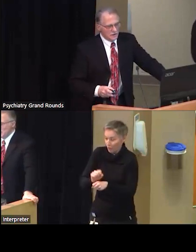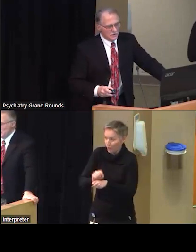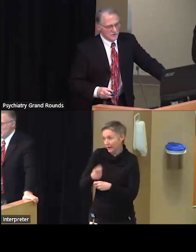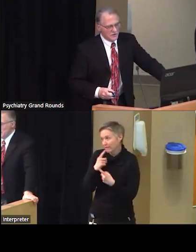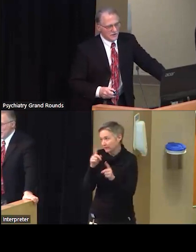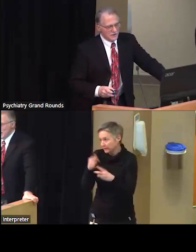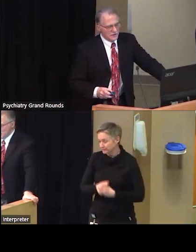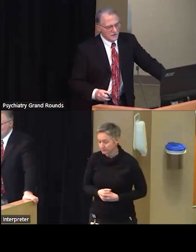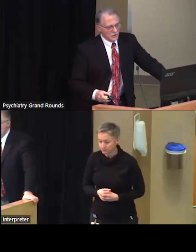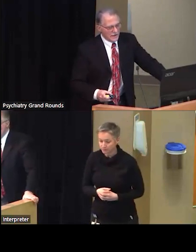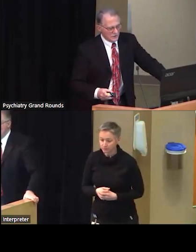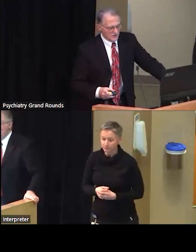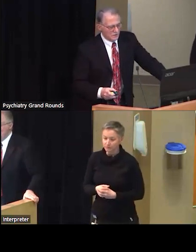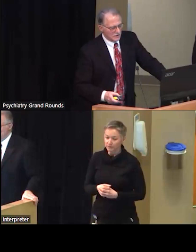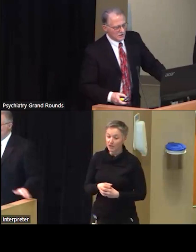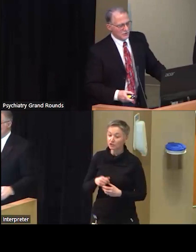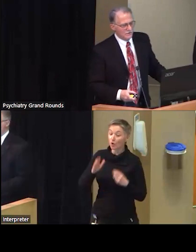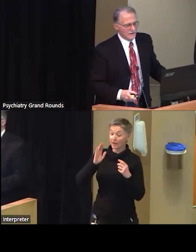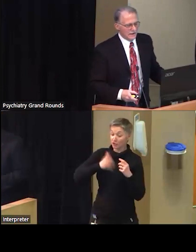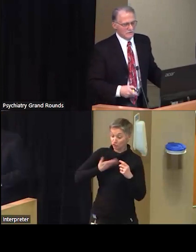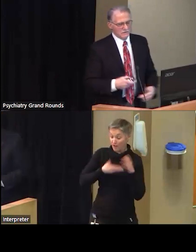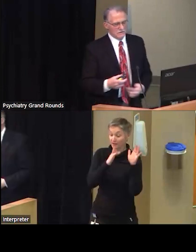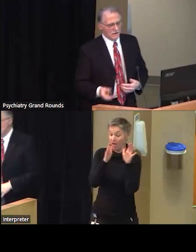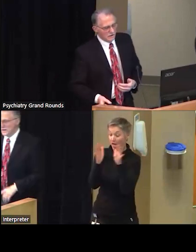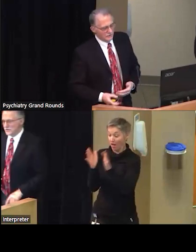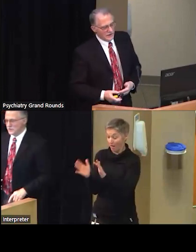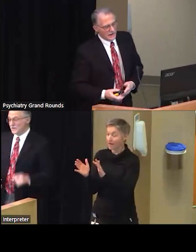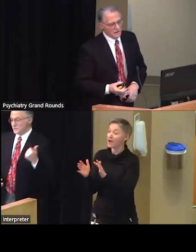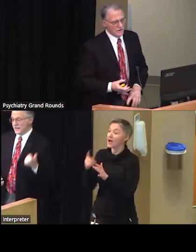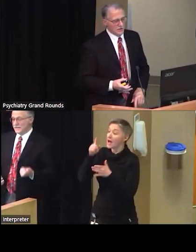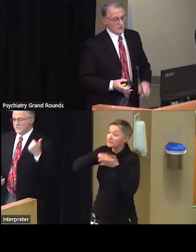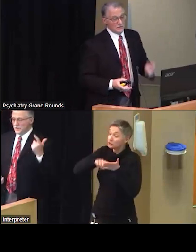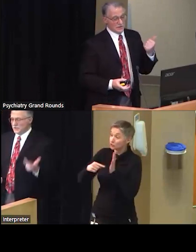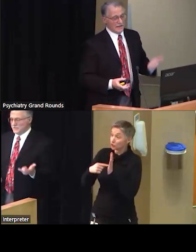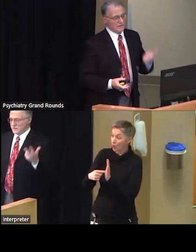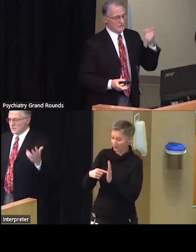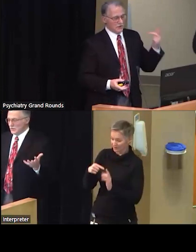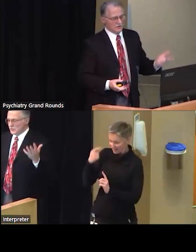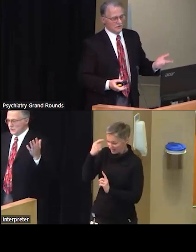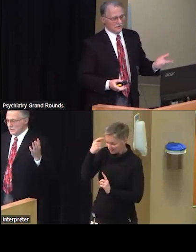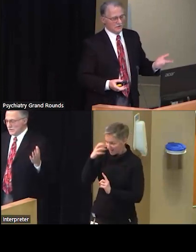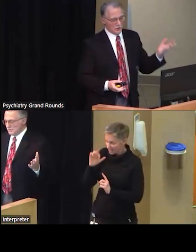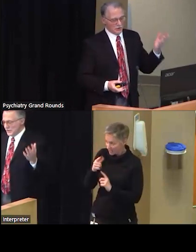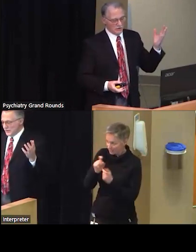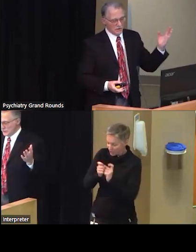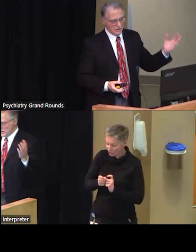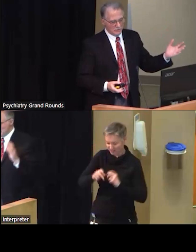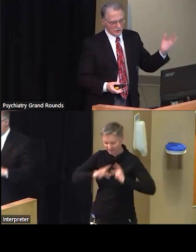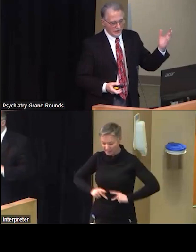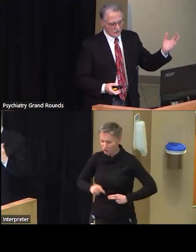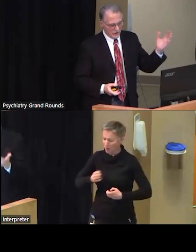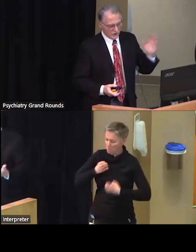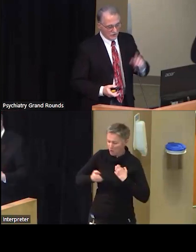So there's distress. What happens from the literature, we find out high occupational stress, there's cognitive changes, physical,